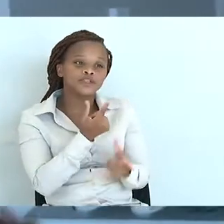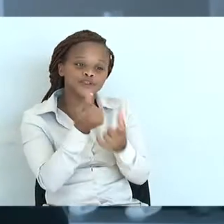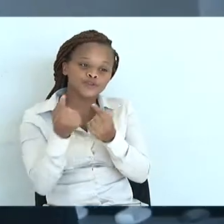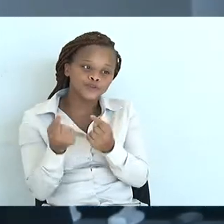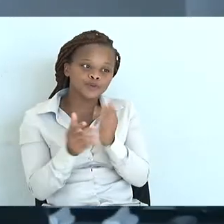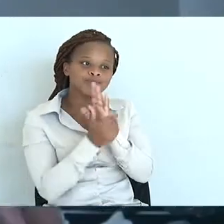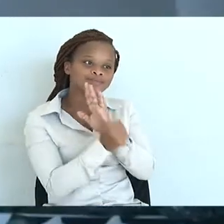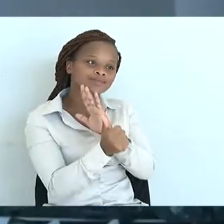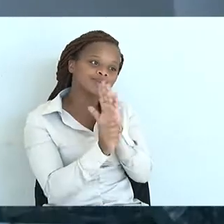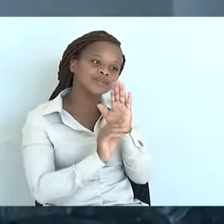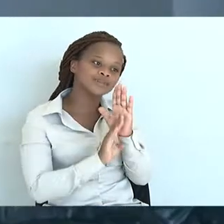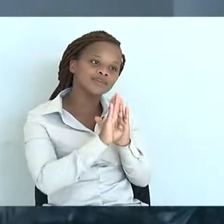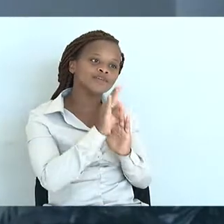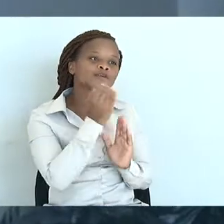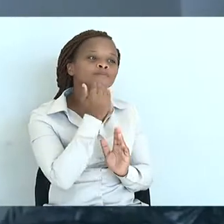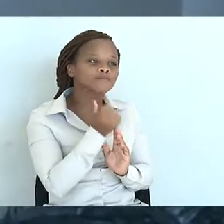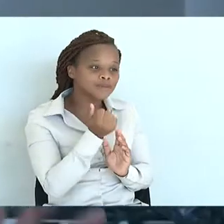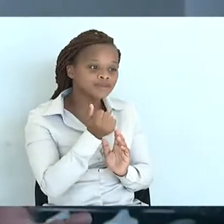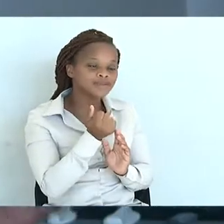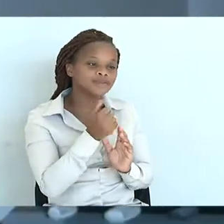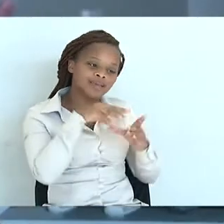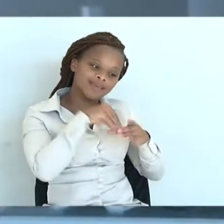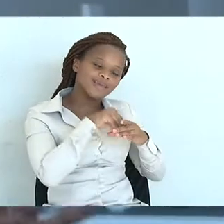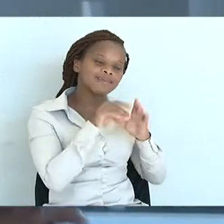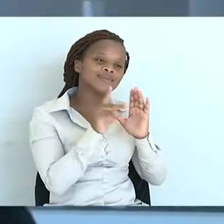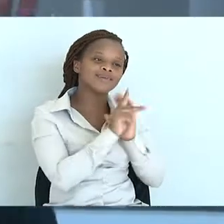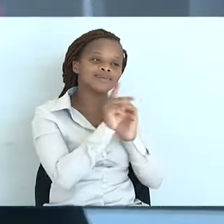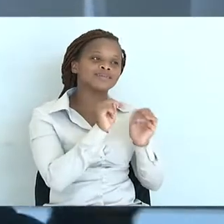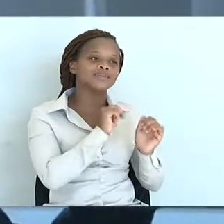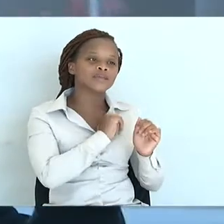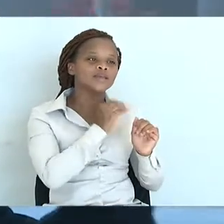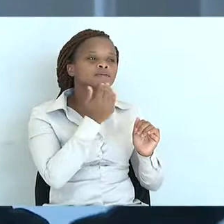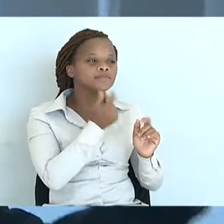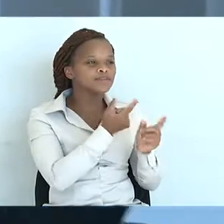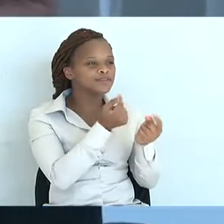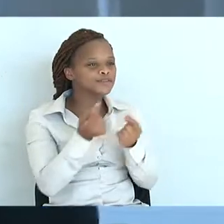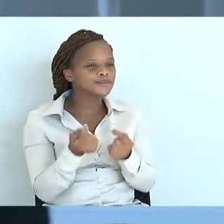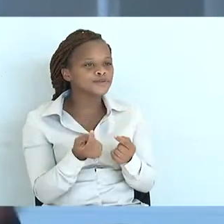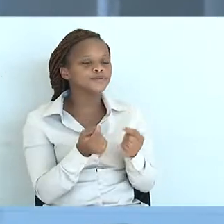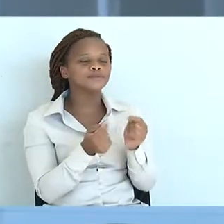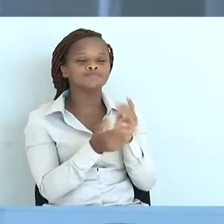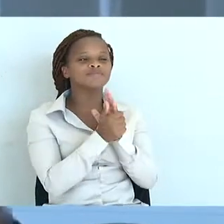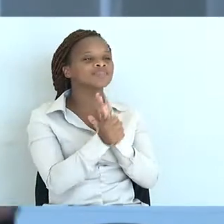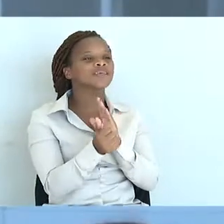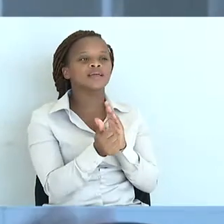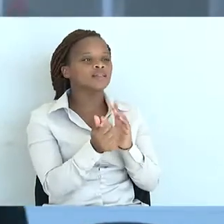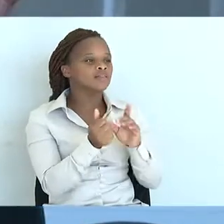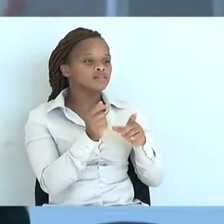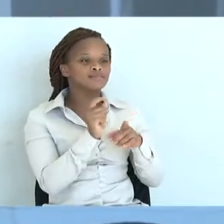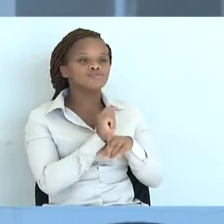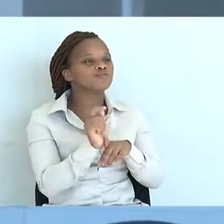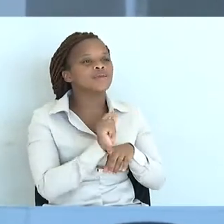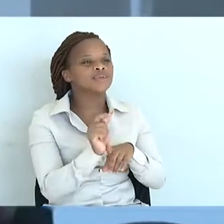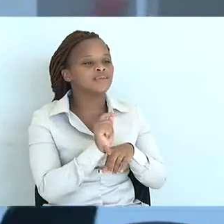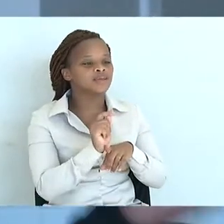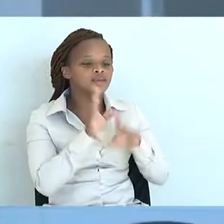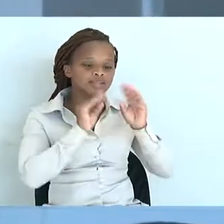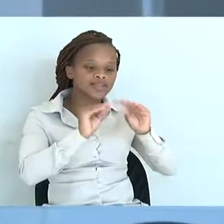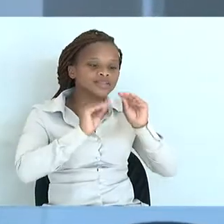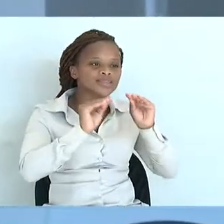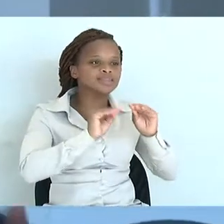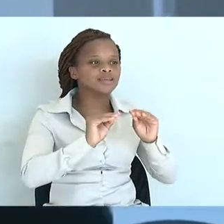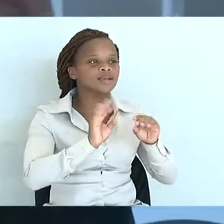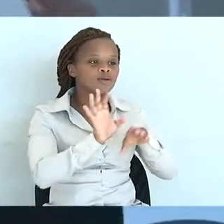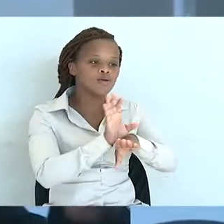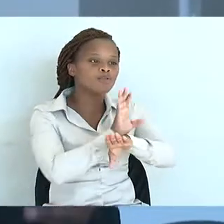and please just make our skills and training, whatever centers to teach computer, not just do Microsoft Word, because that's